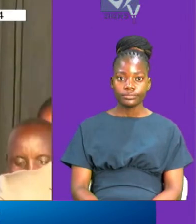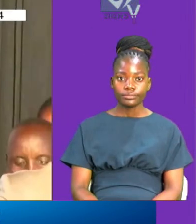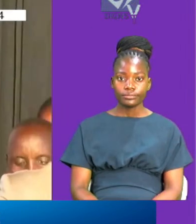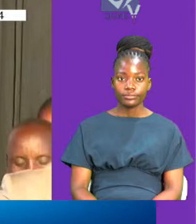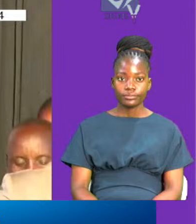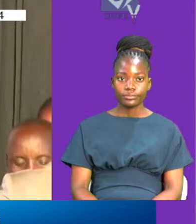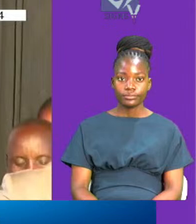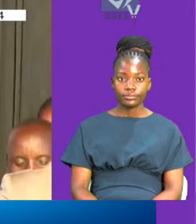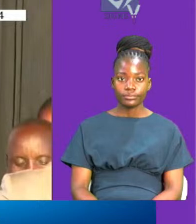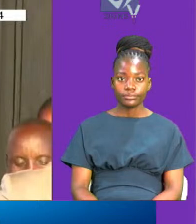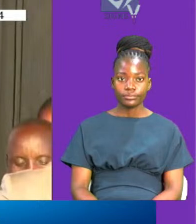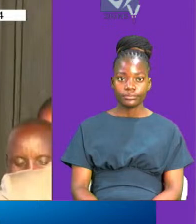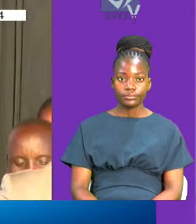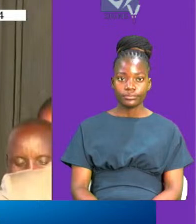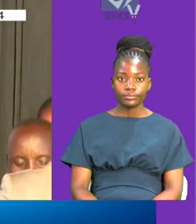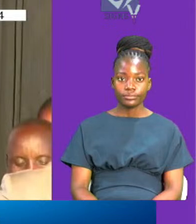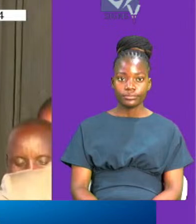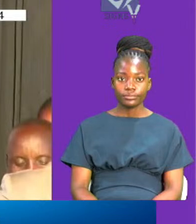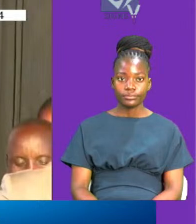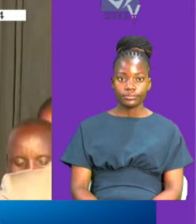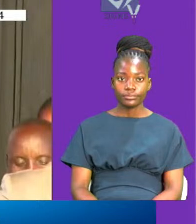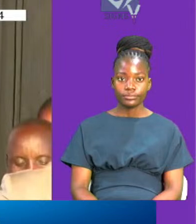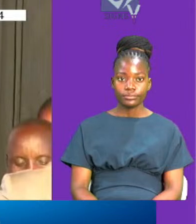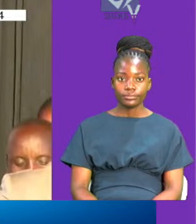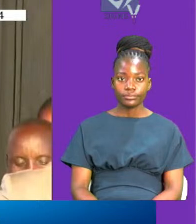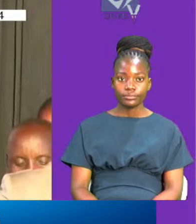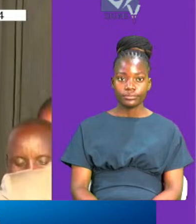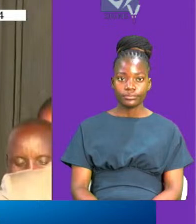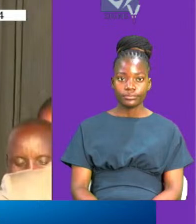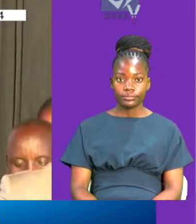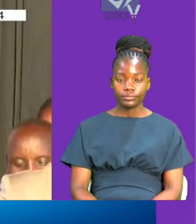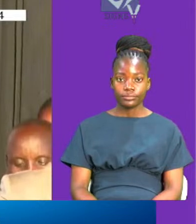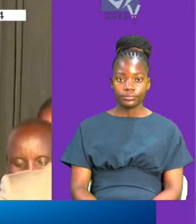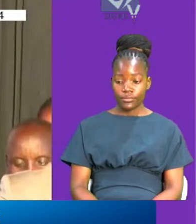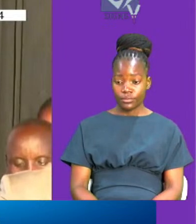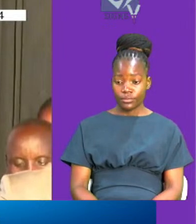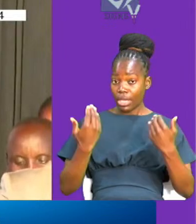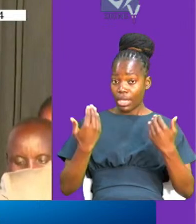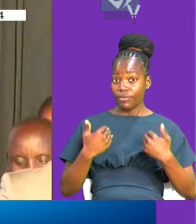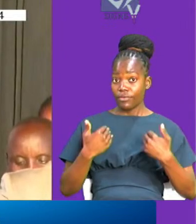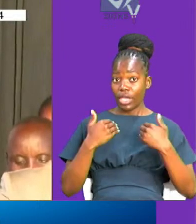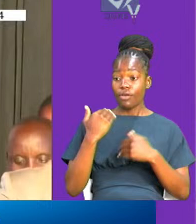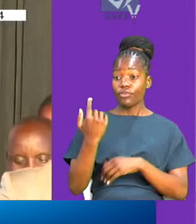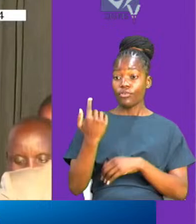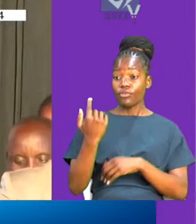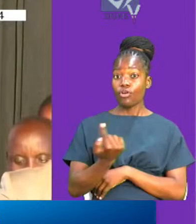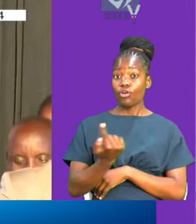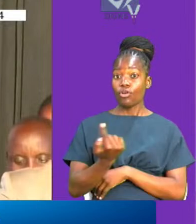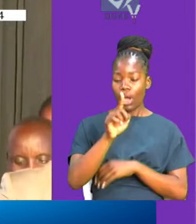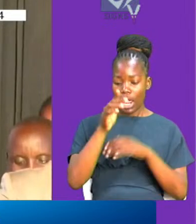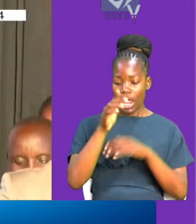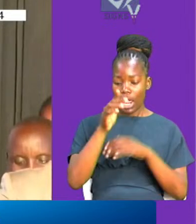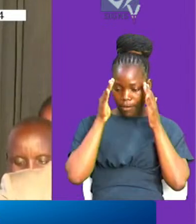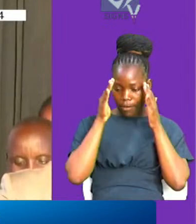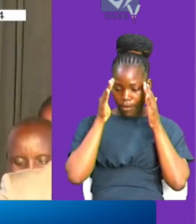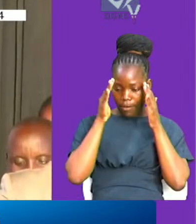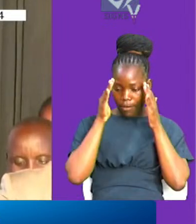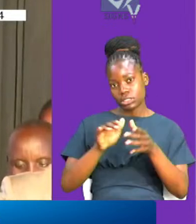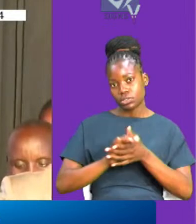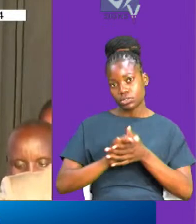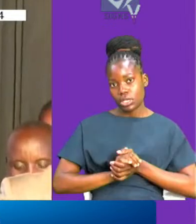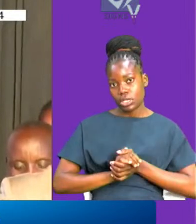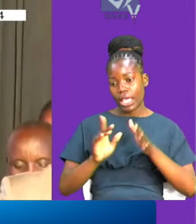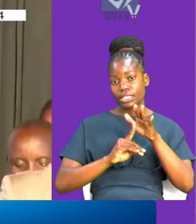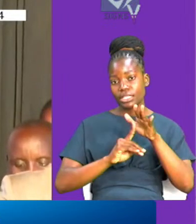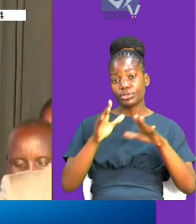me say, for the avoidance of doubt, I have only one focus as regards Gachagua deputy president,